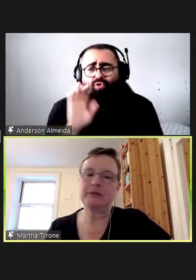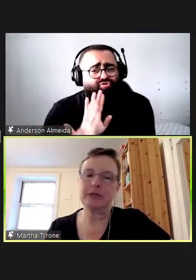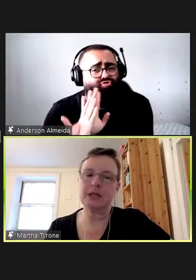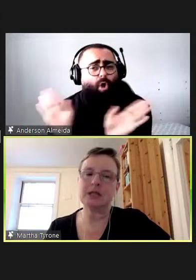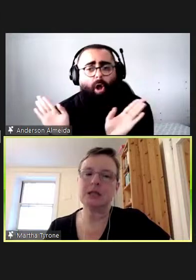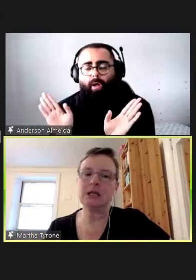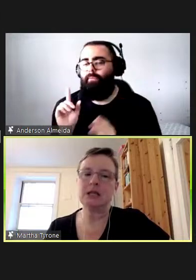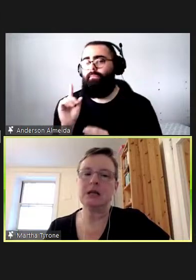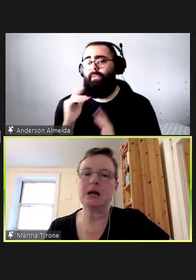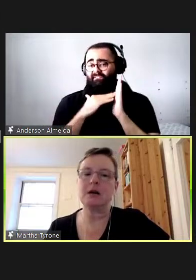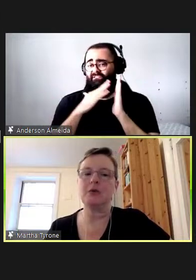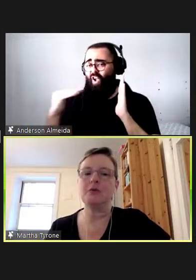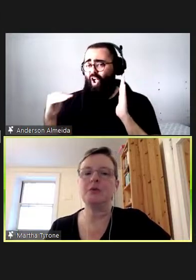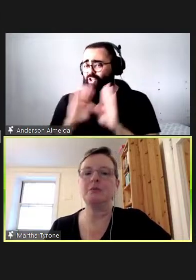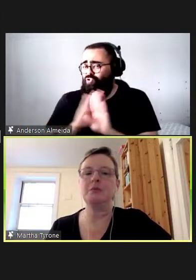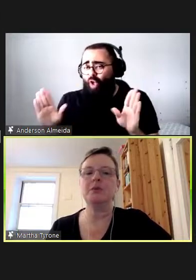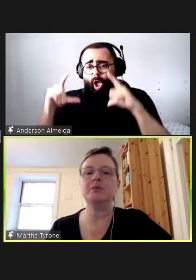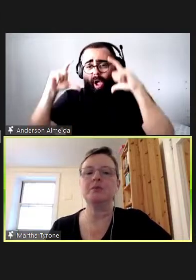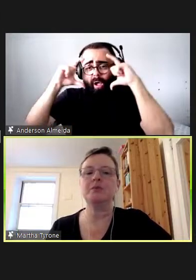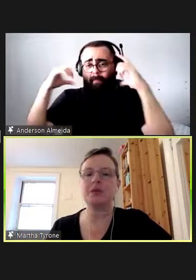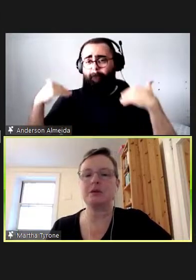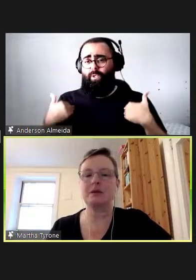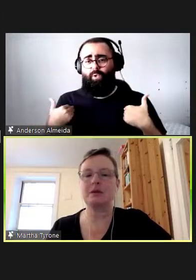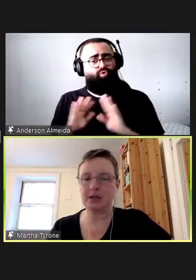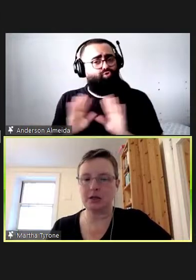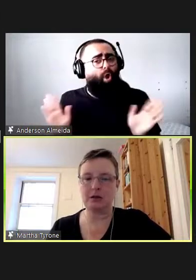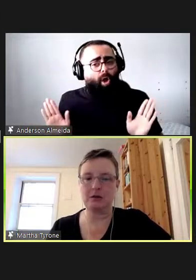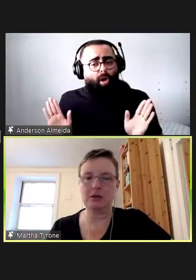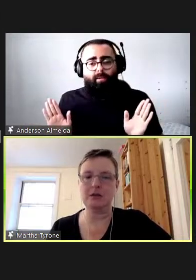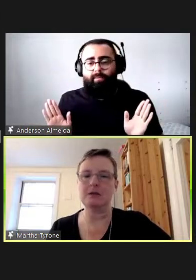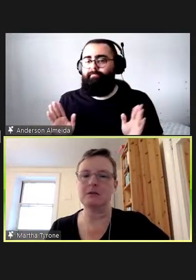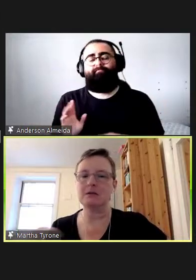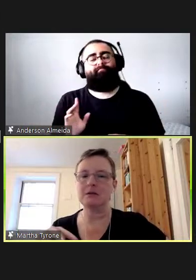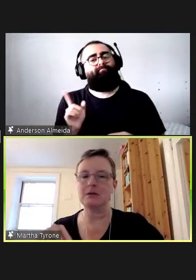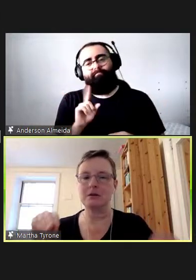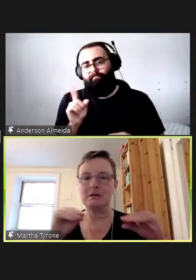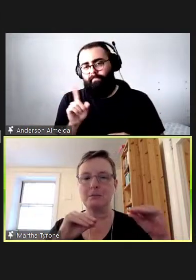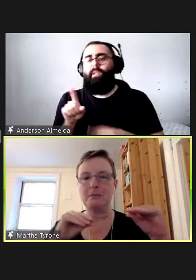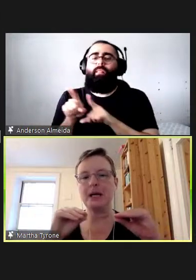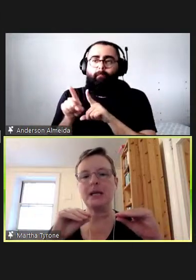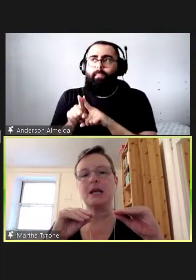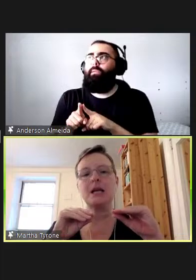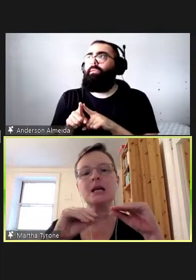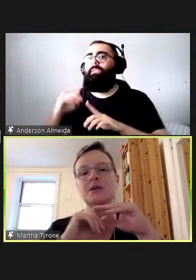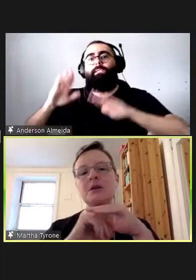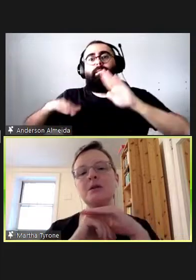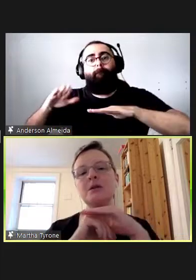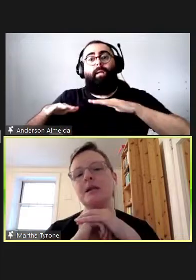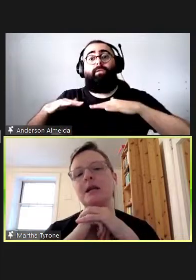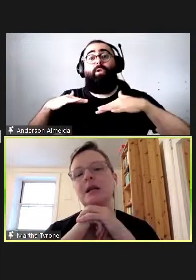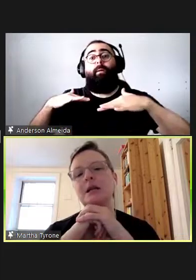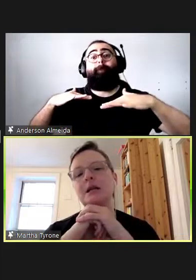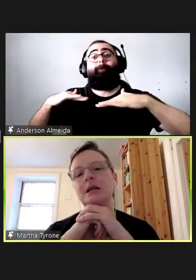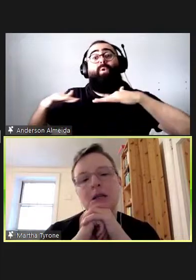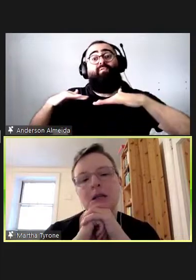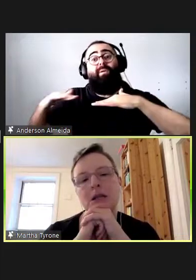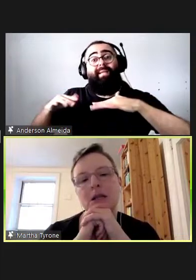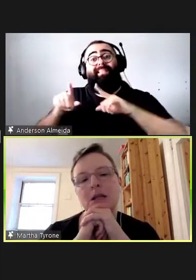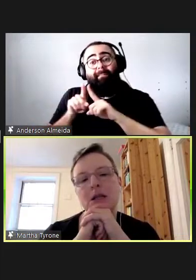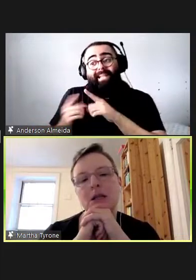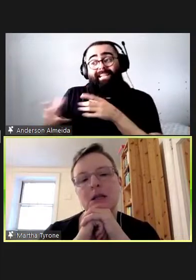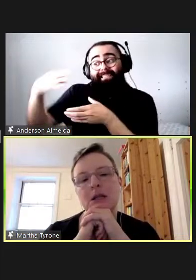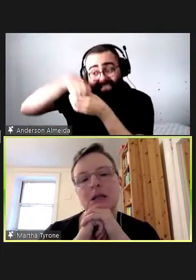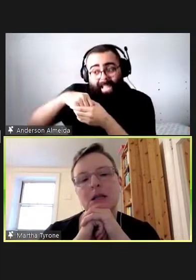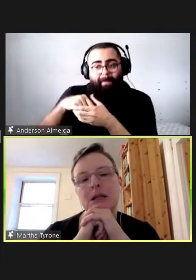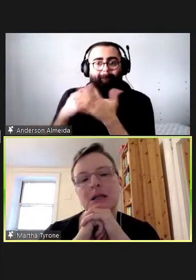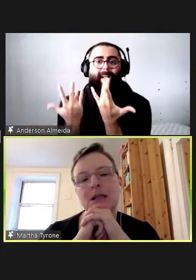is reflected in how the movements executed by the hands during signing.